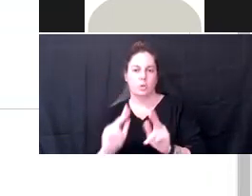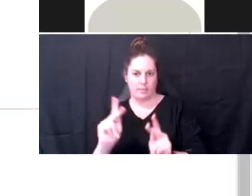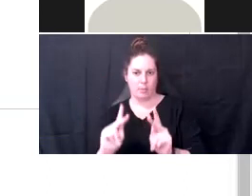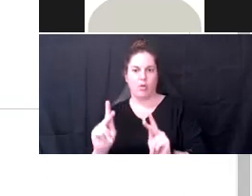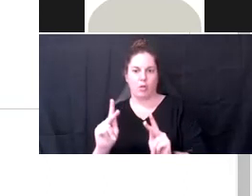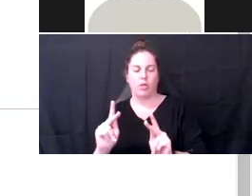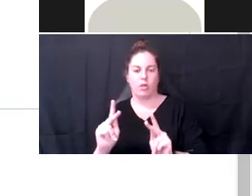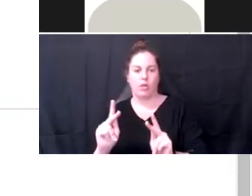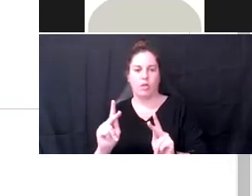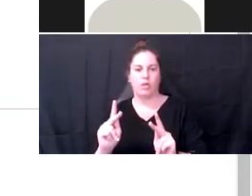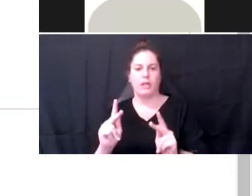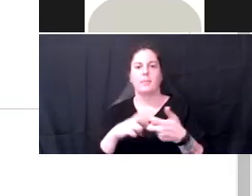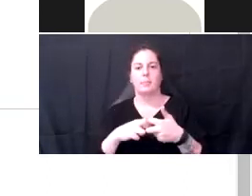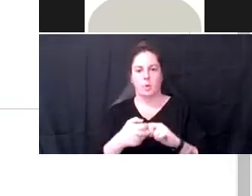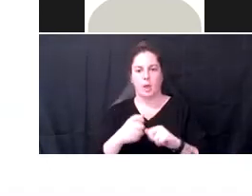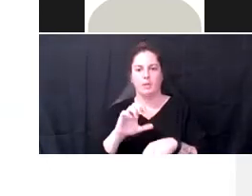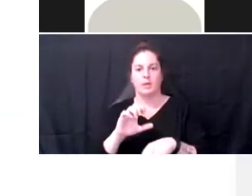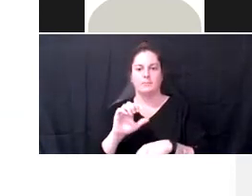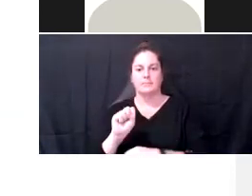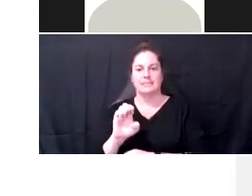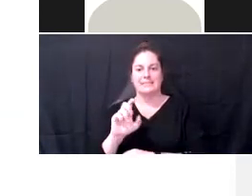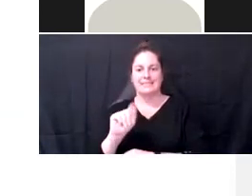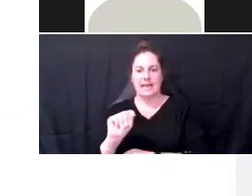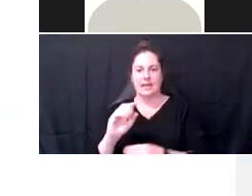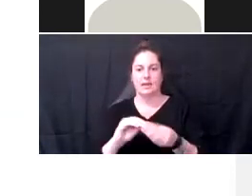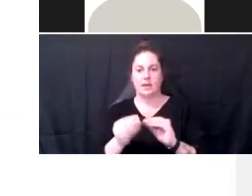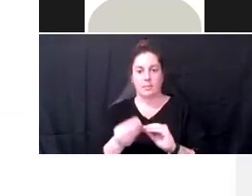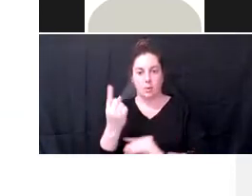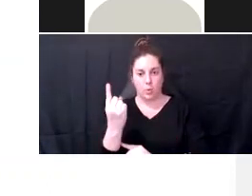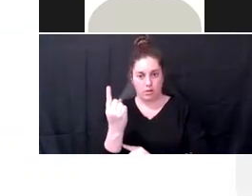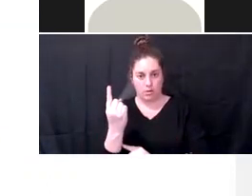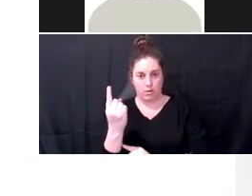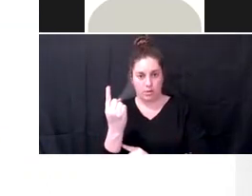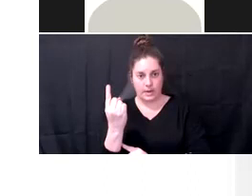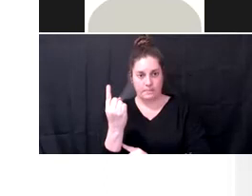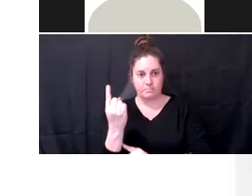problem set number 1. Now, problem set number 1